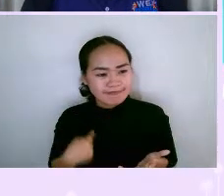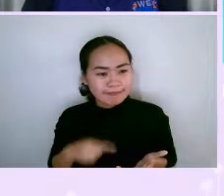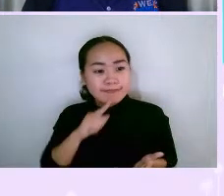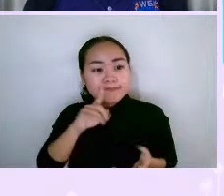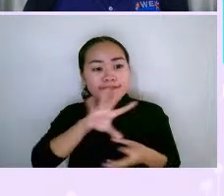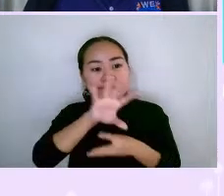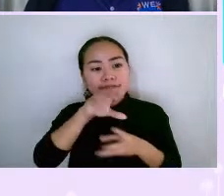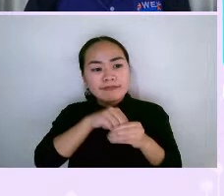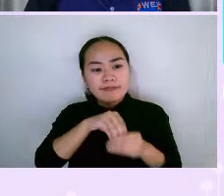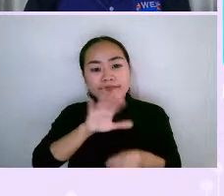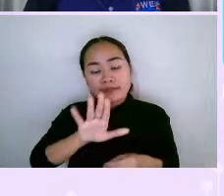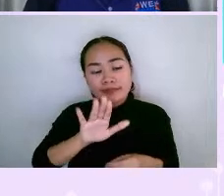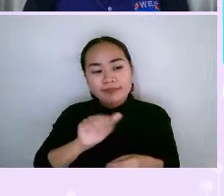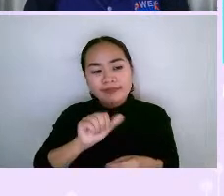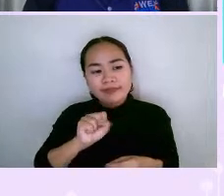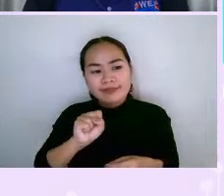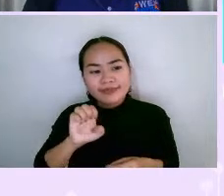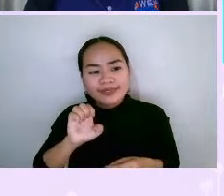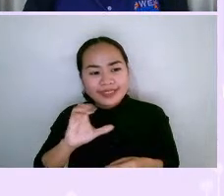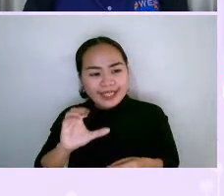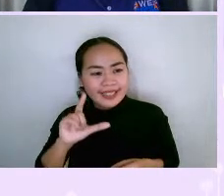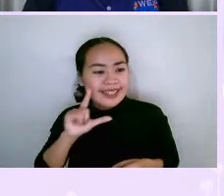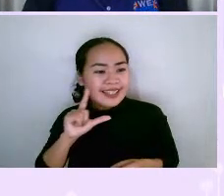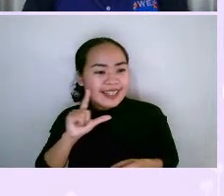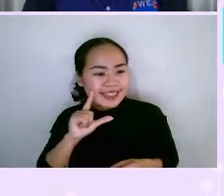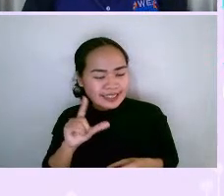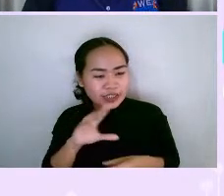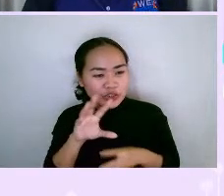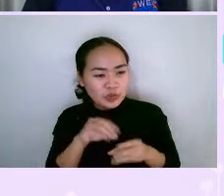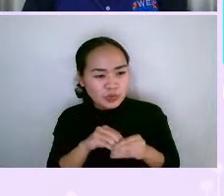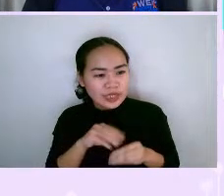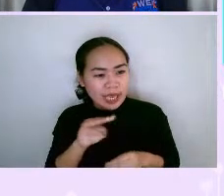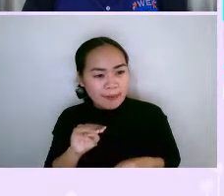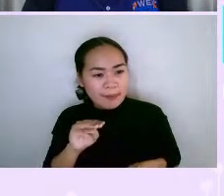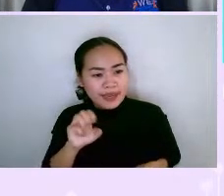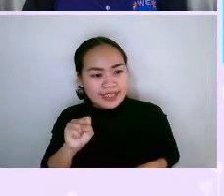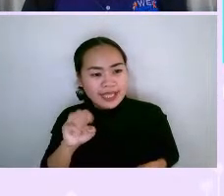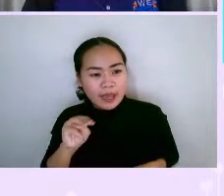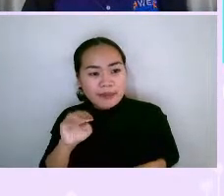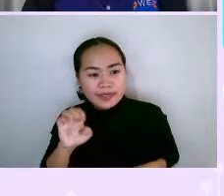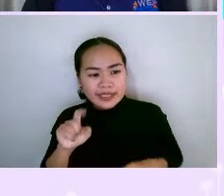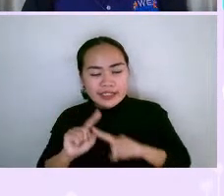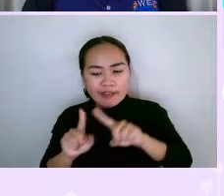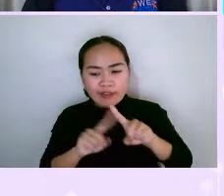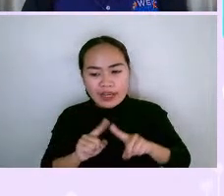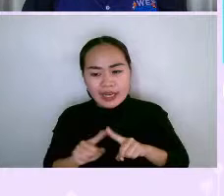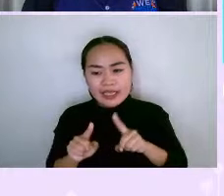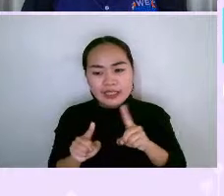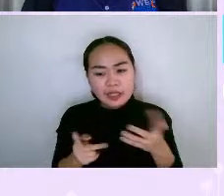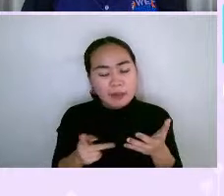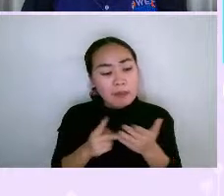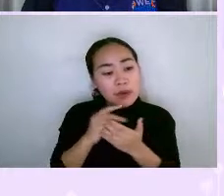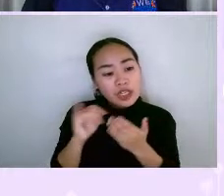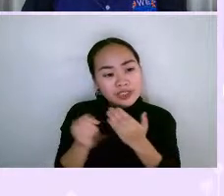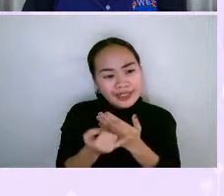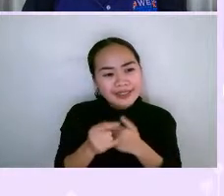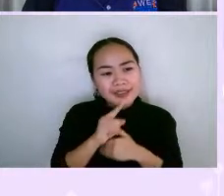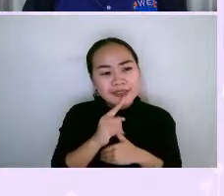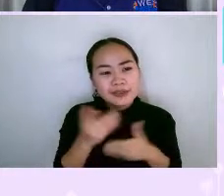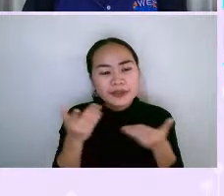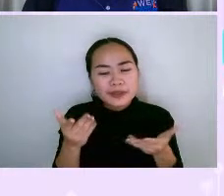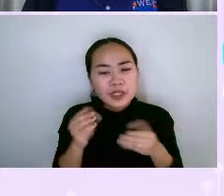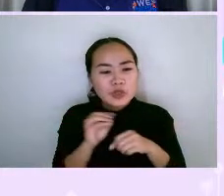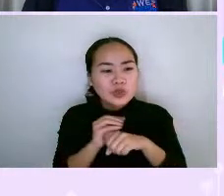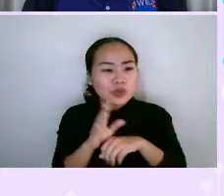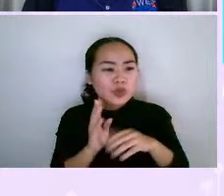rin si ASEC Lenny ng iba't ibang SMME development projects, trade and investment promotion, and consumer